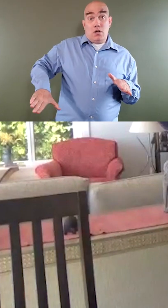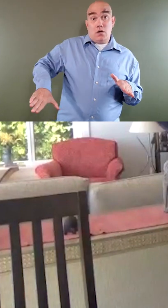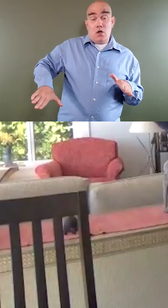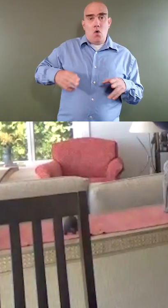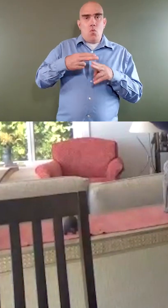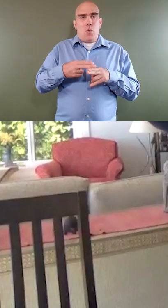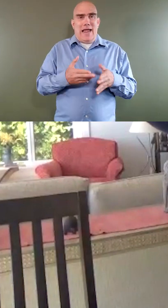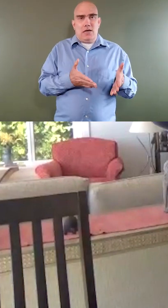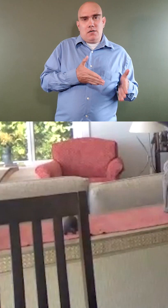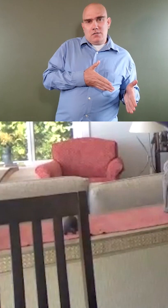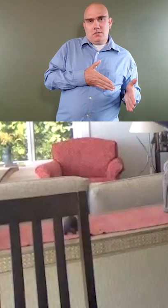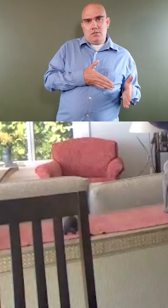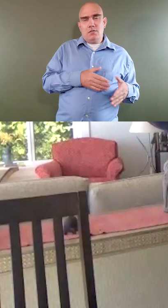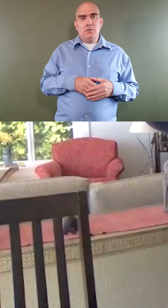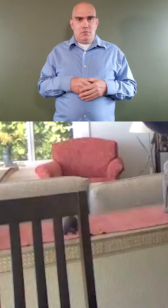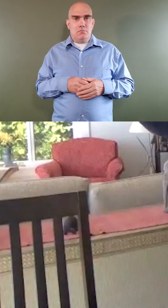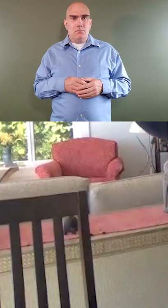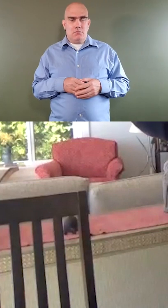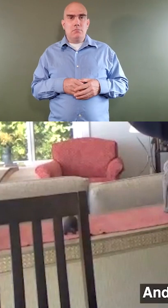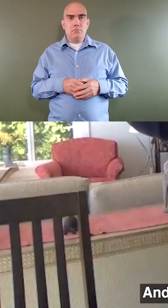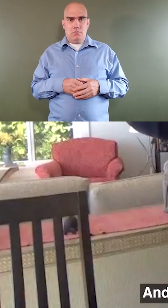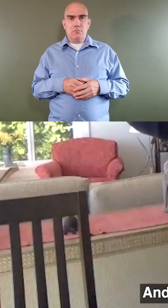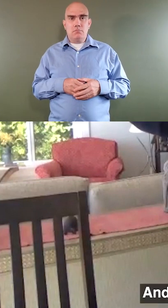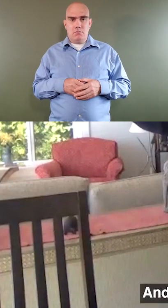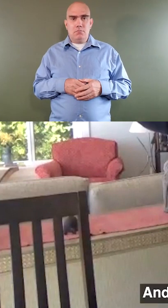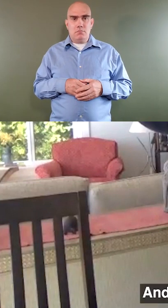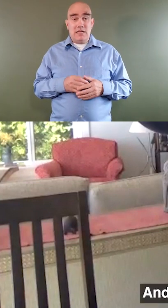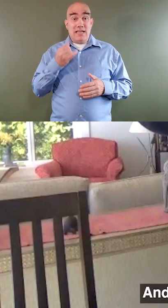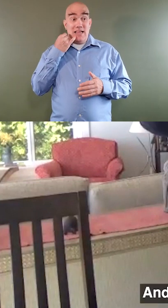weight to the right side and then